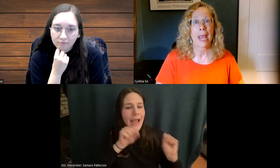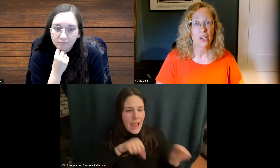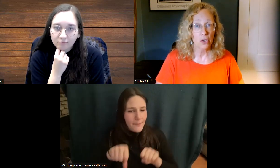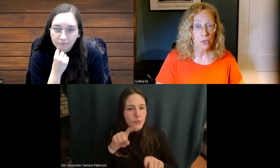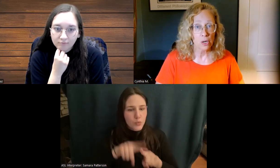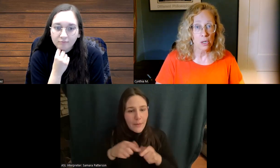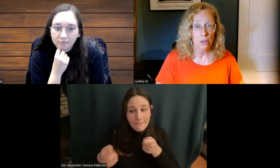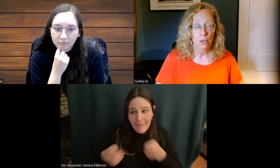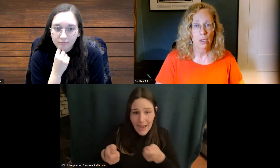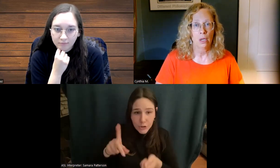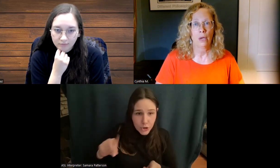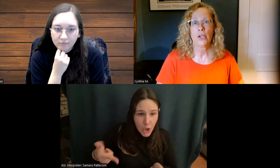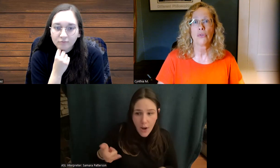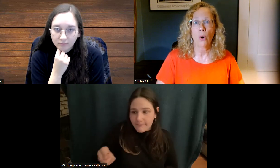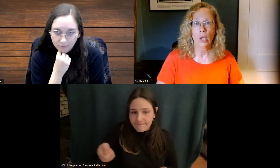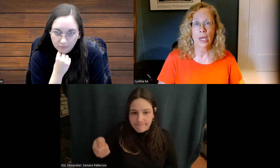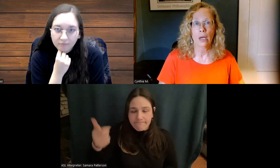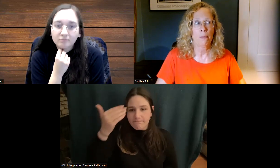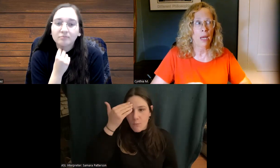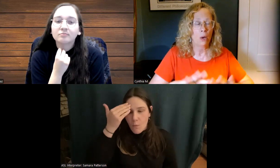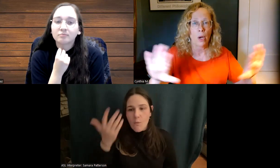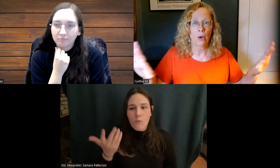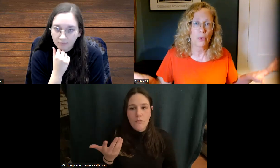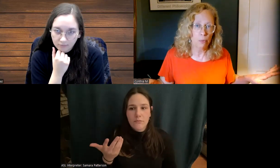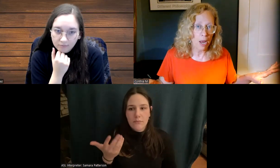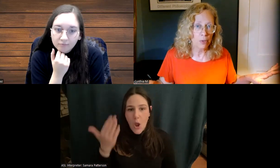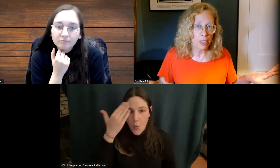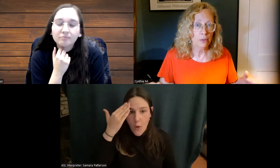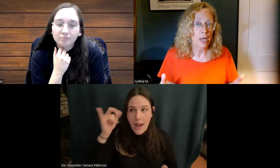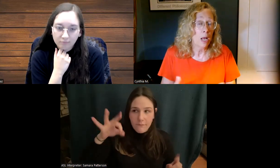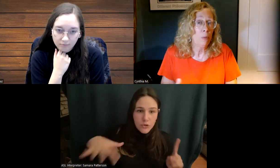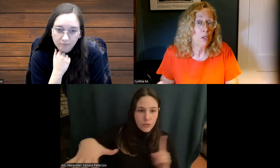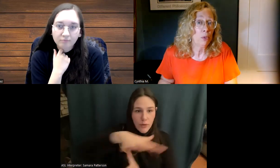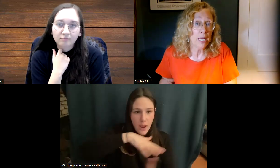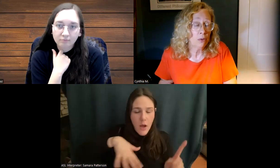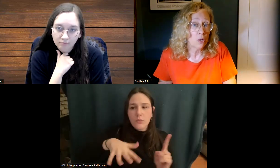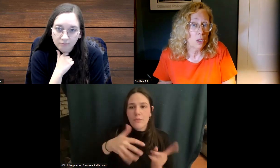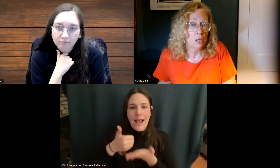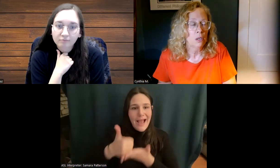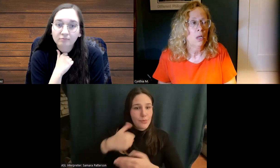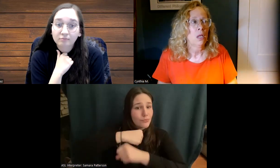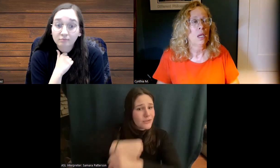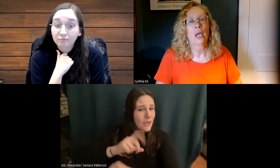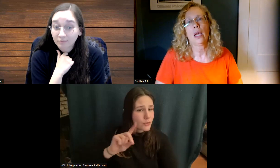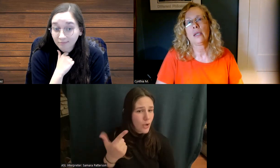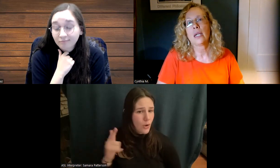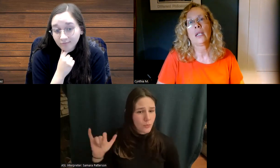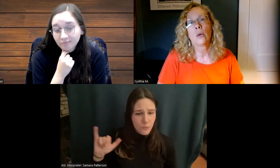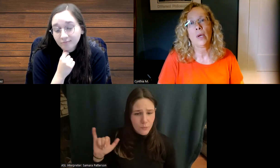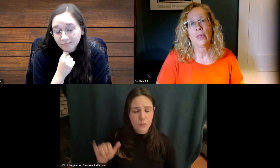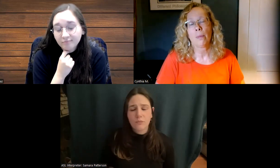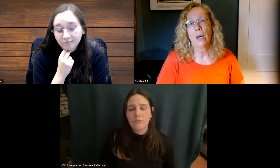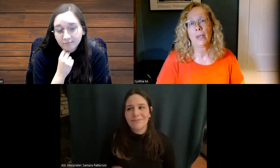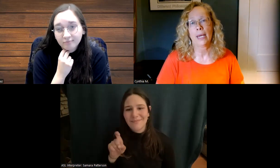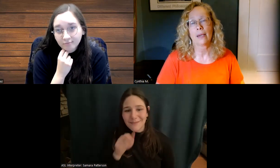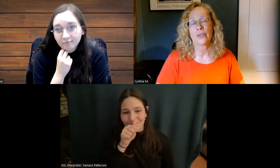of managing the dog, of controlling, of being aware of the surroundings and helping to protect the dog, and dealing